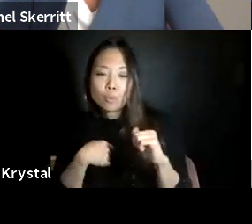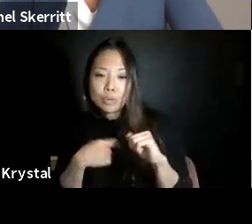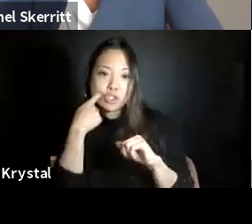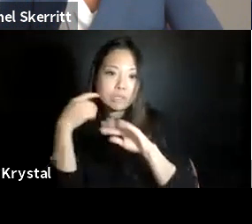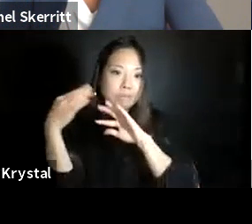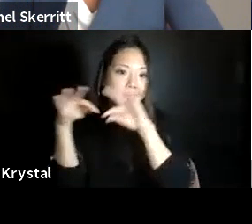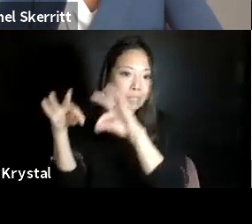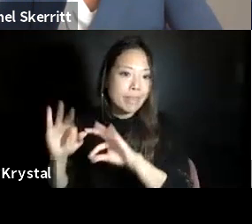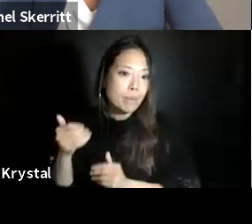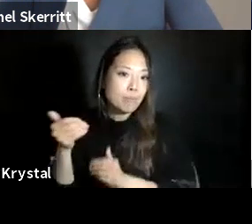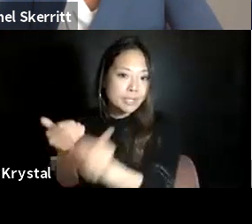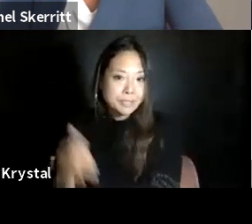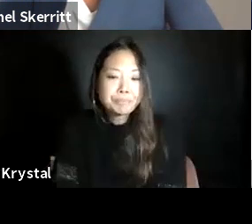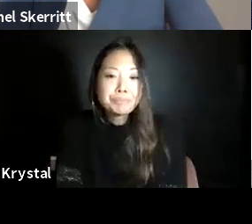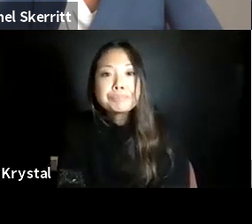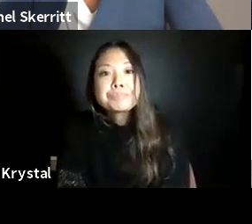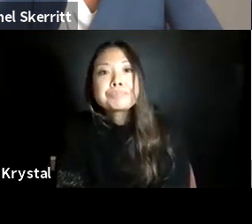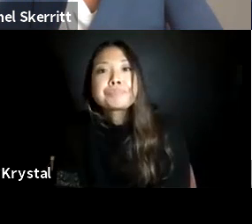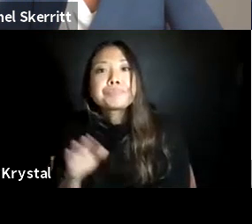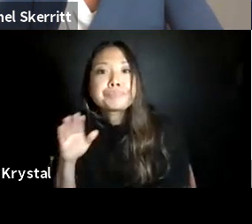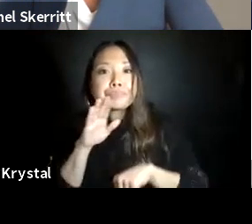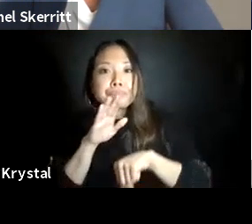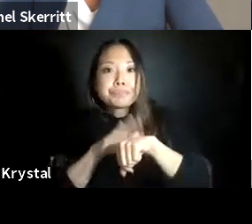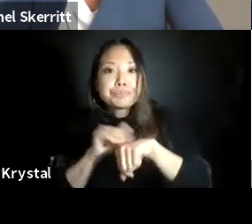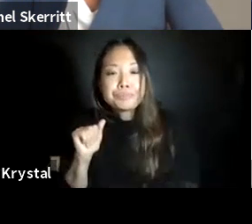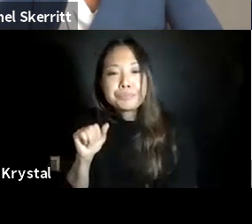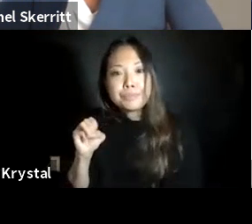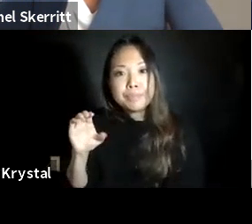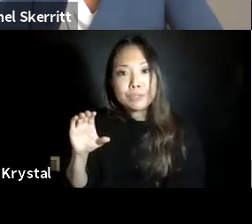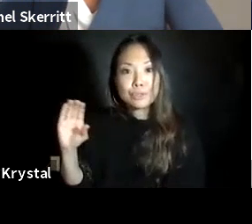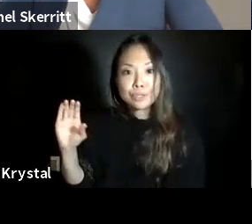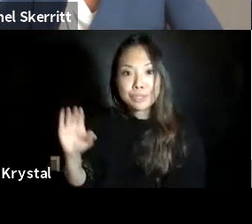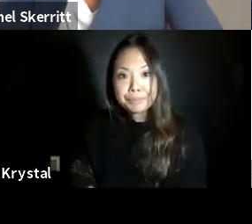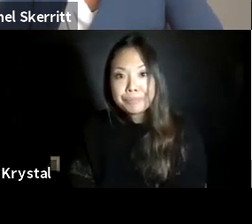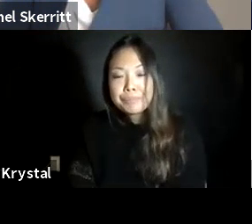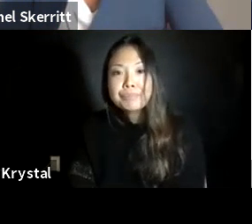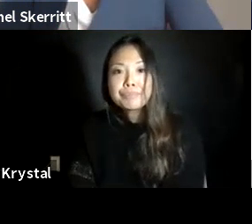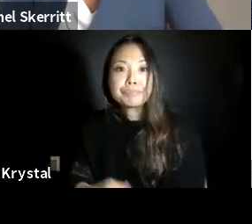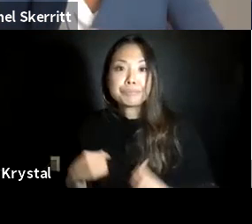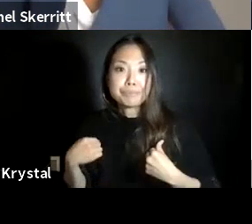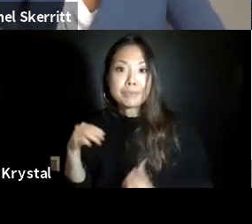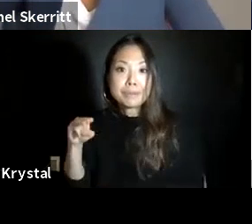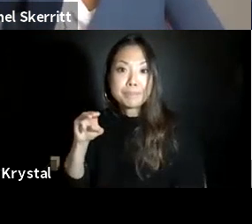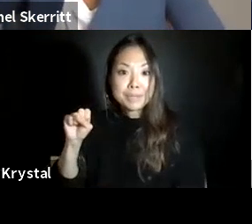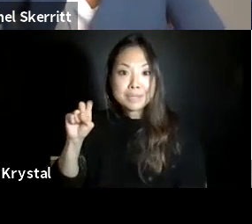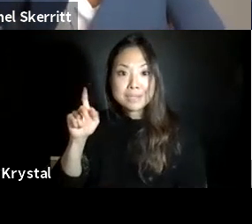Mr. Condon-Passus, then Ms. Lum. I think Ms. Skerritt echoed my opinion as well as I could.